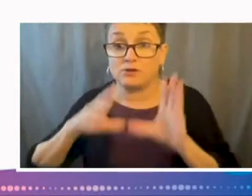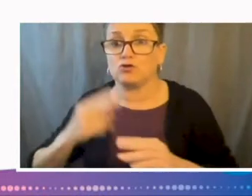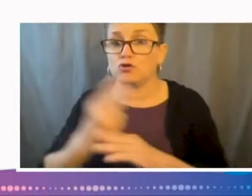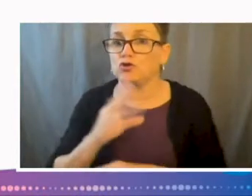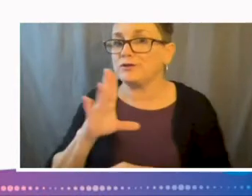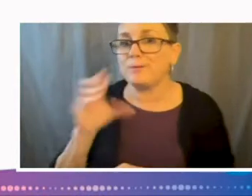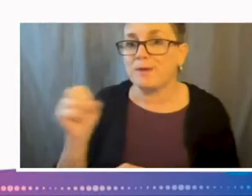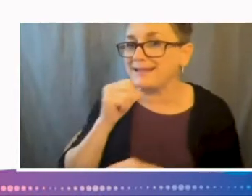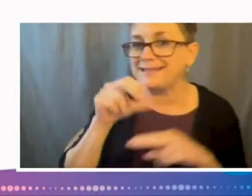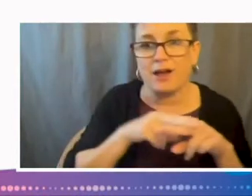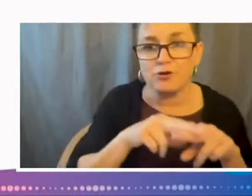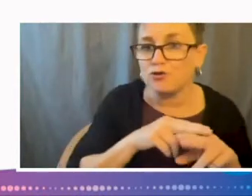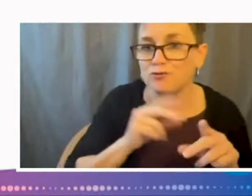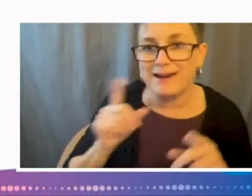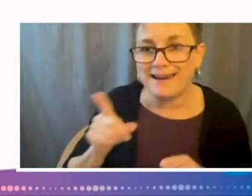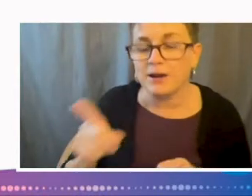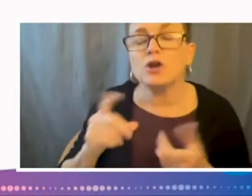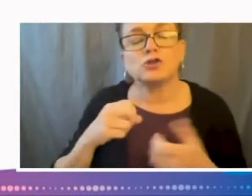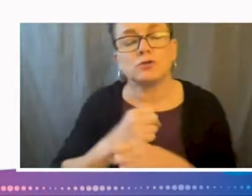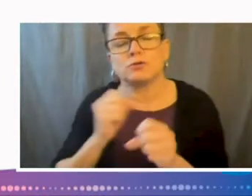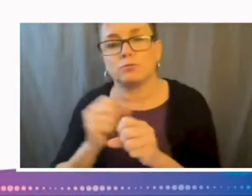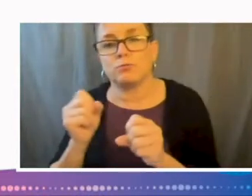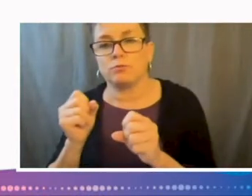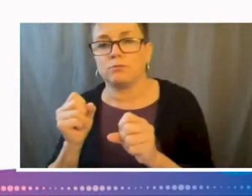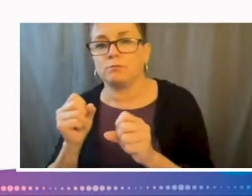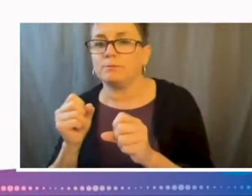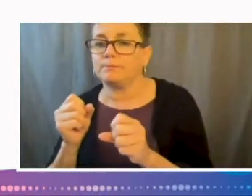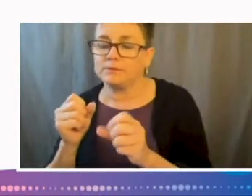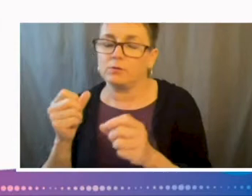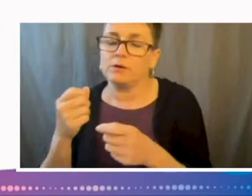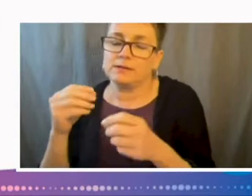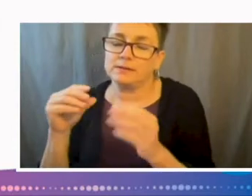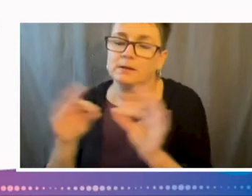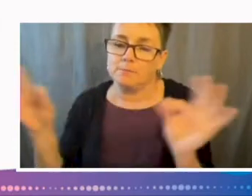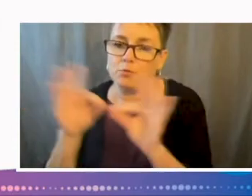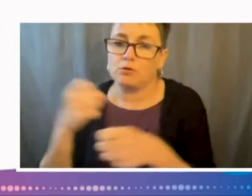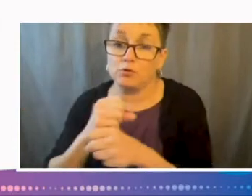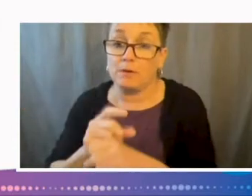those accessibility features are there so everyone can use our system.